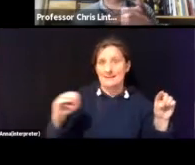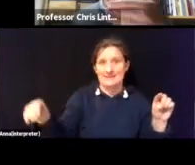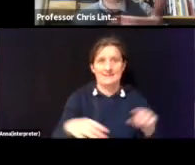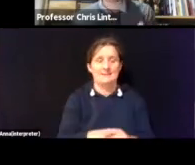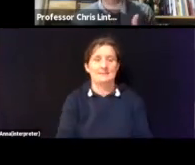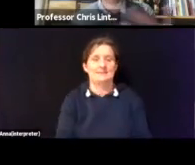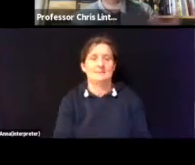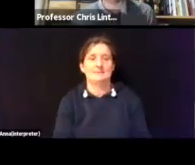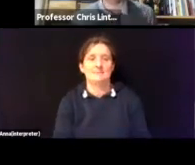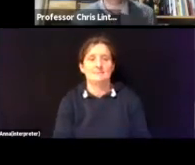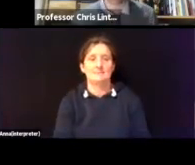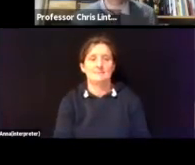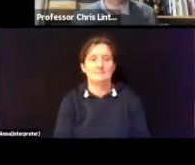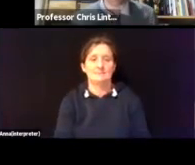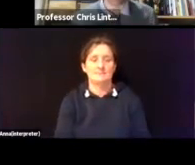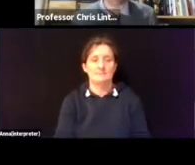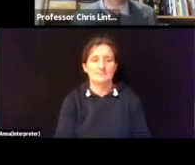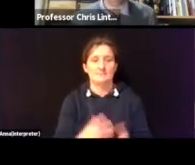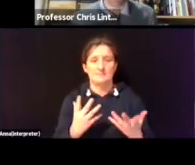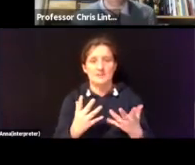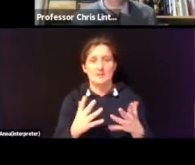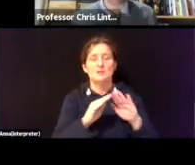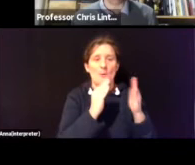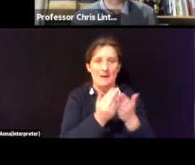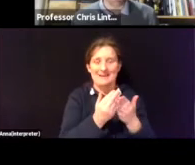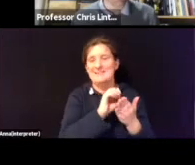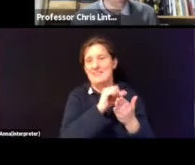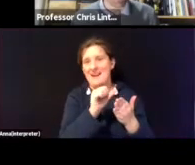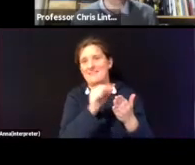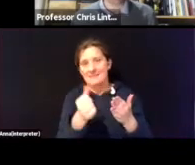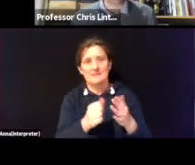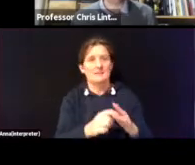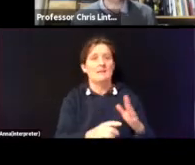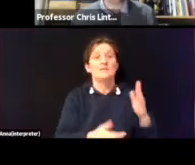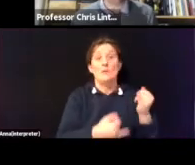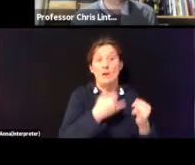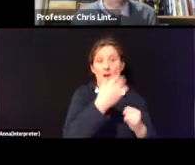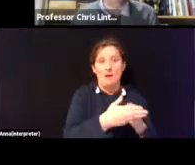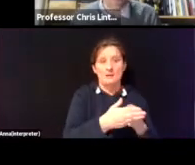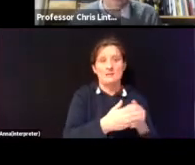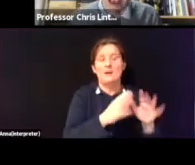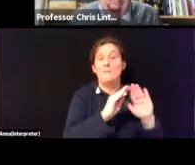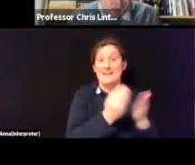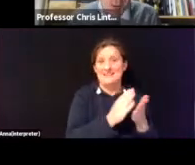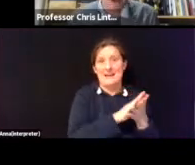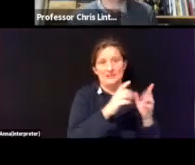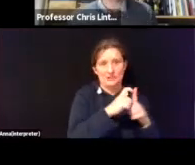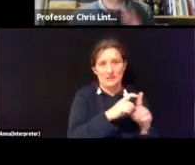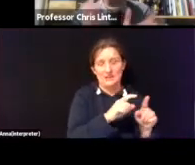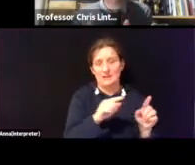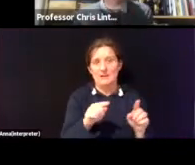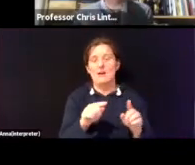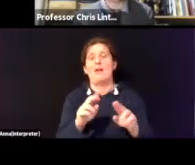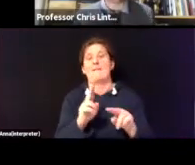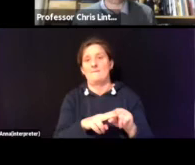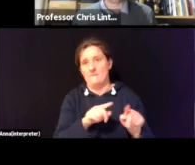satellite. So that's the mission that provides the data for planet hunters. And then the last one is HD 108236F, which